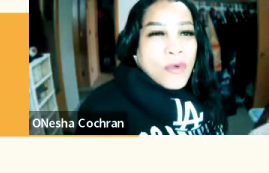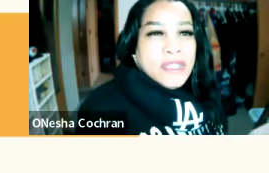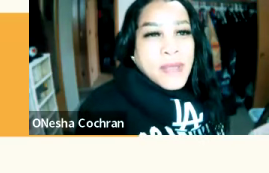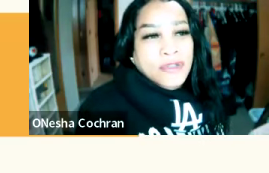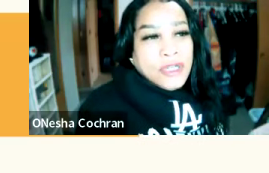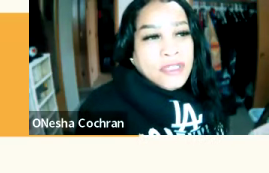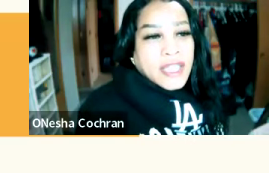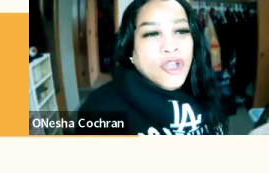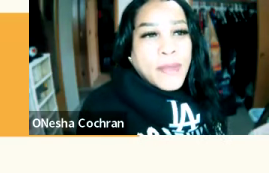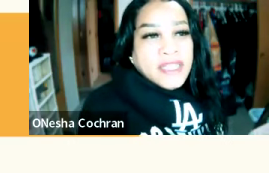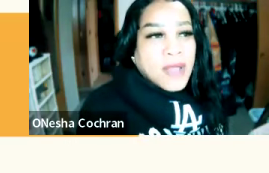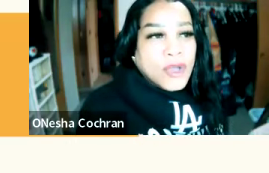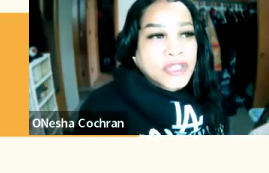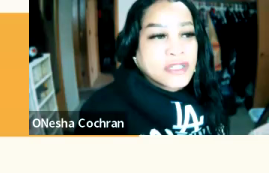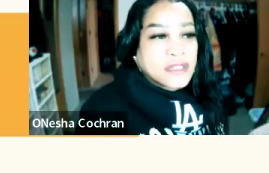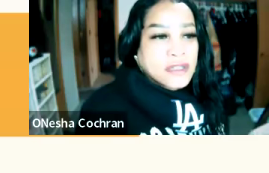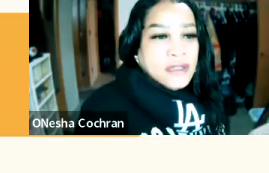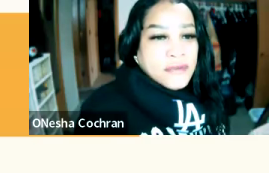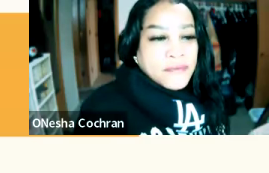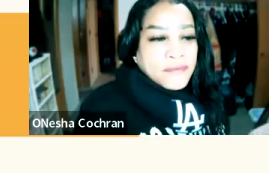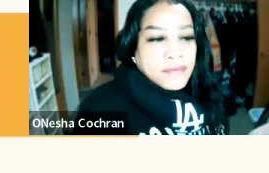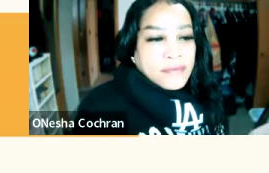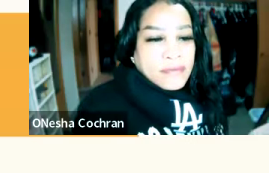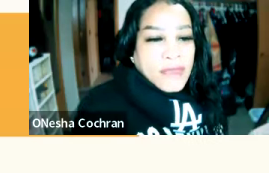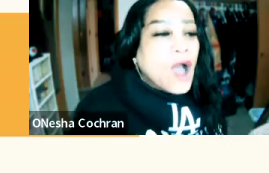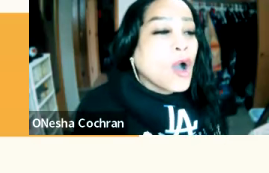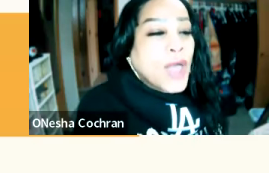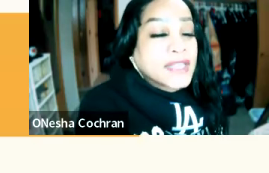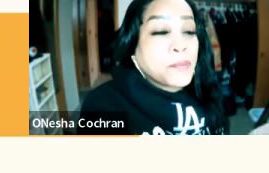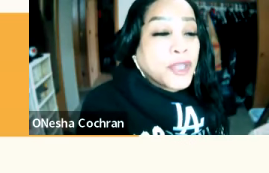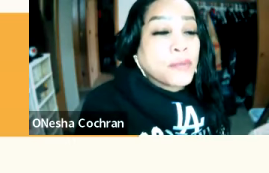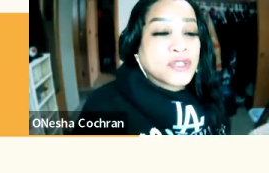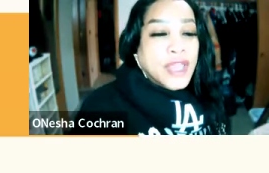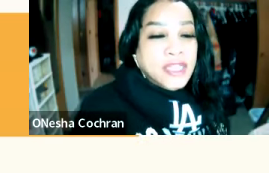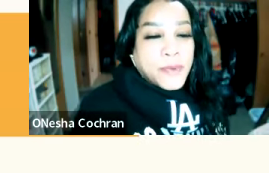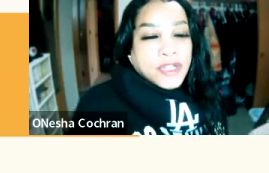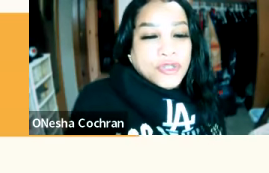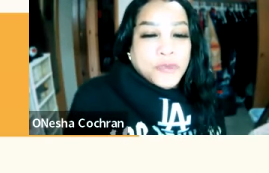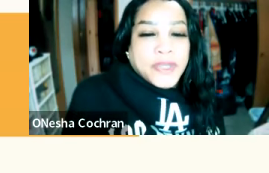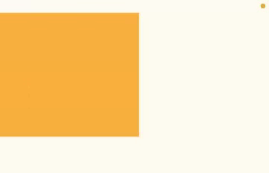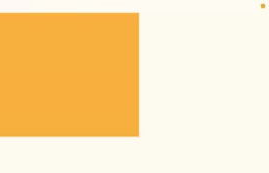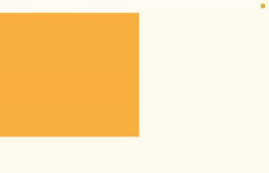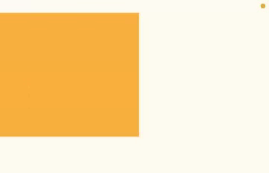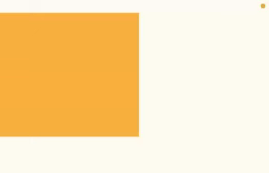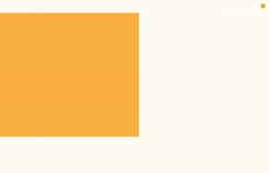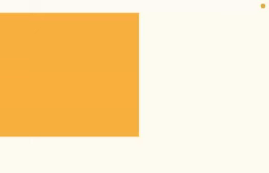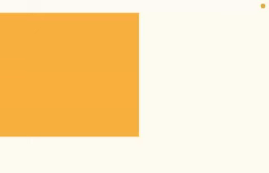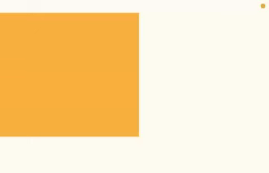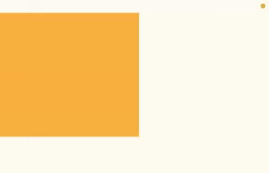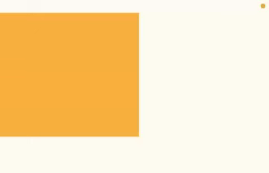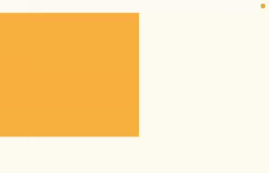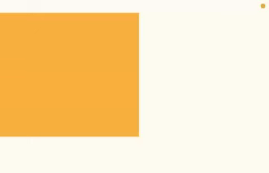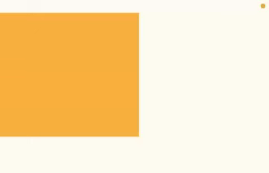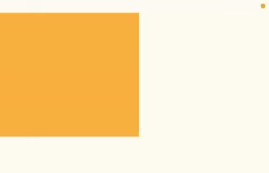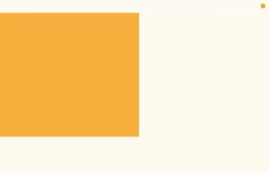it's not always about drugs. Can you go back to my question? Um, As a peer mentor expert, could you yes. speak? So some